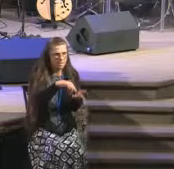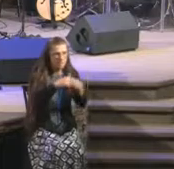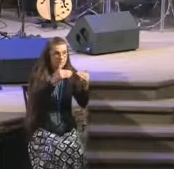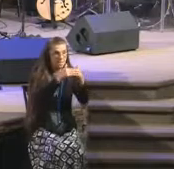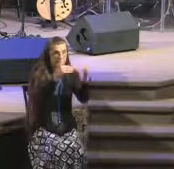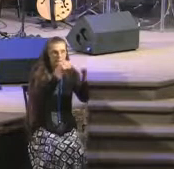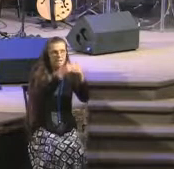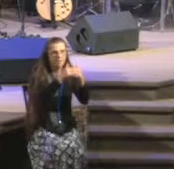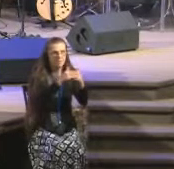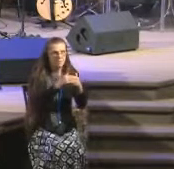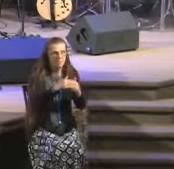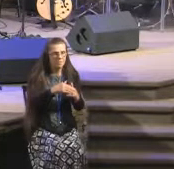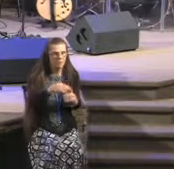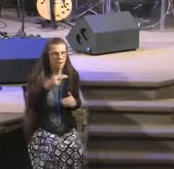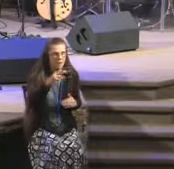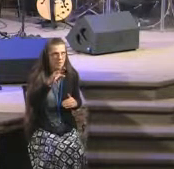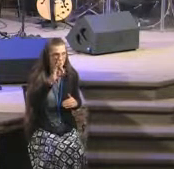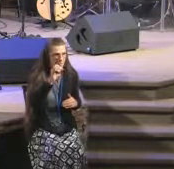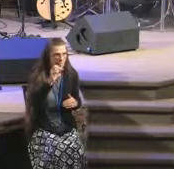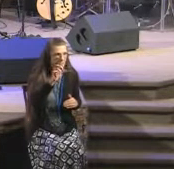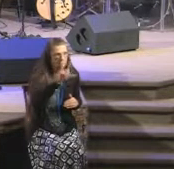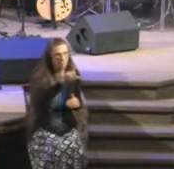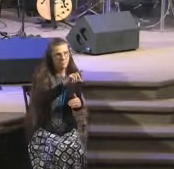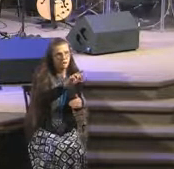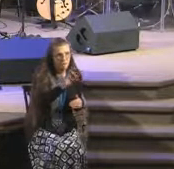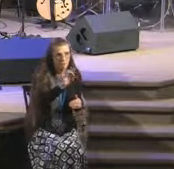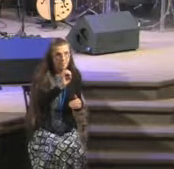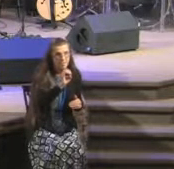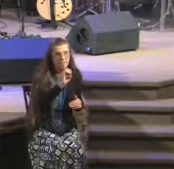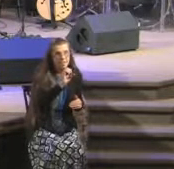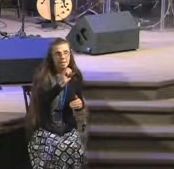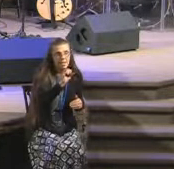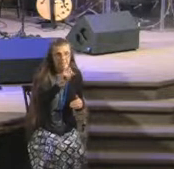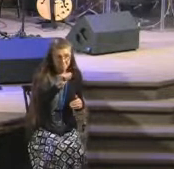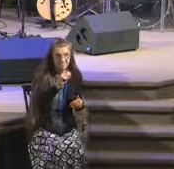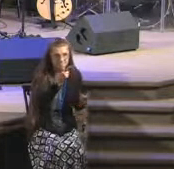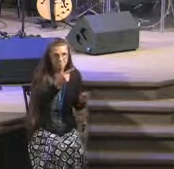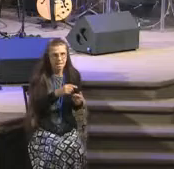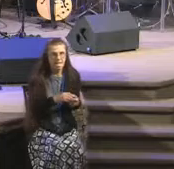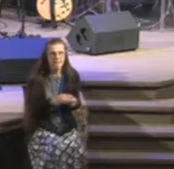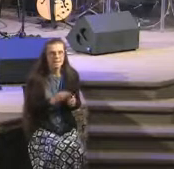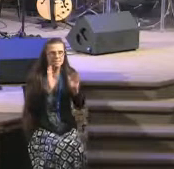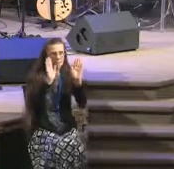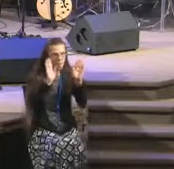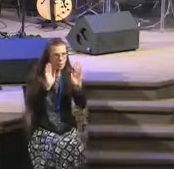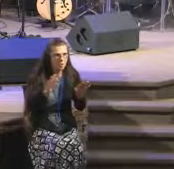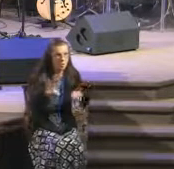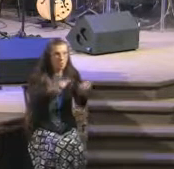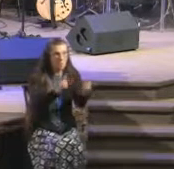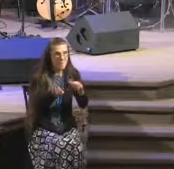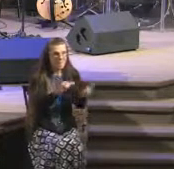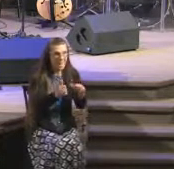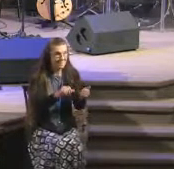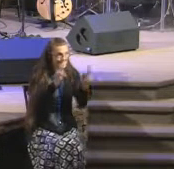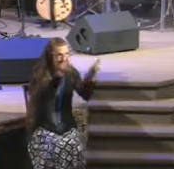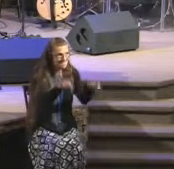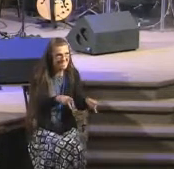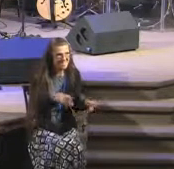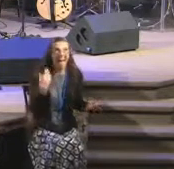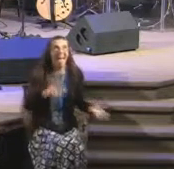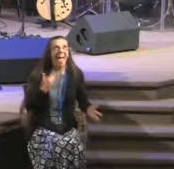Halloween alternative, our fall festival, that day. But it's a special day because we are going to be baptizing people. And